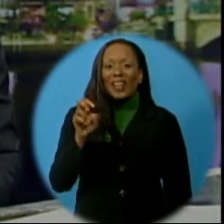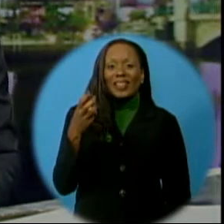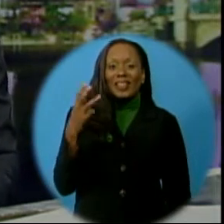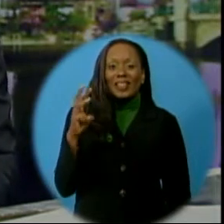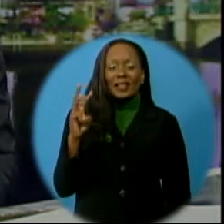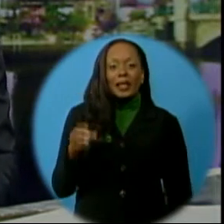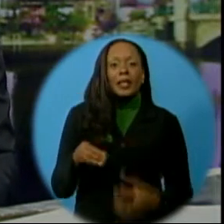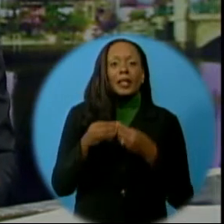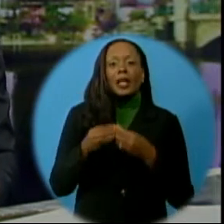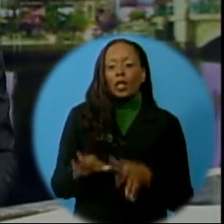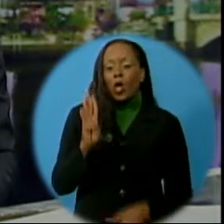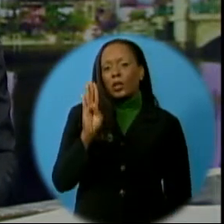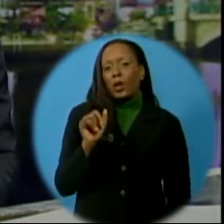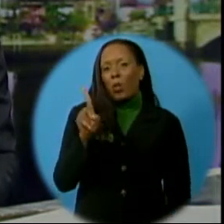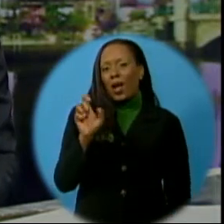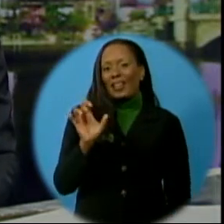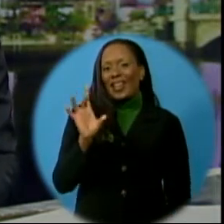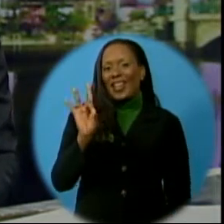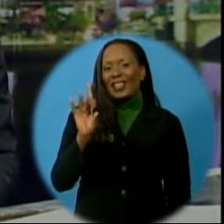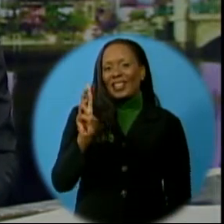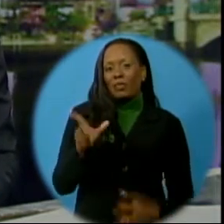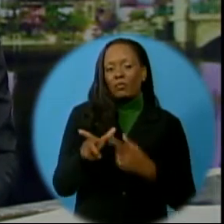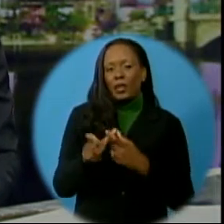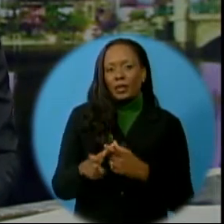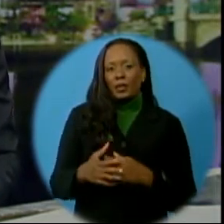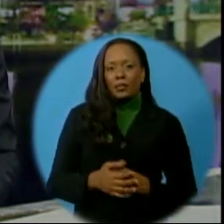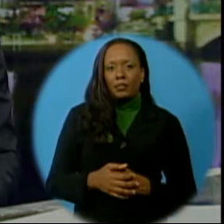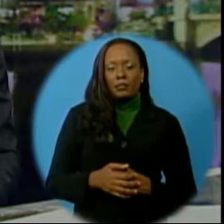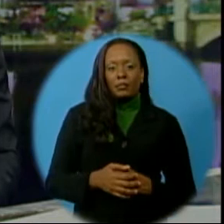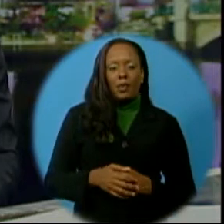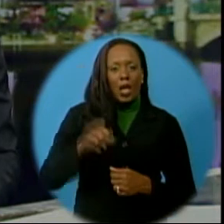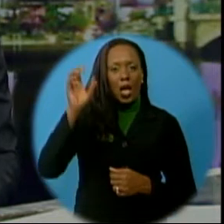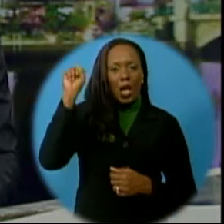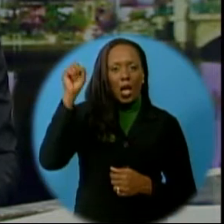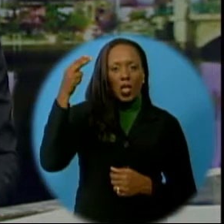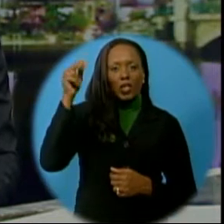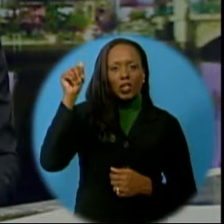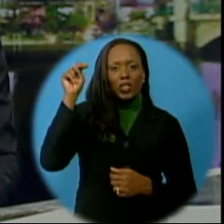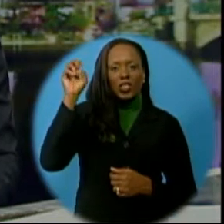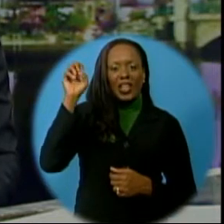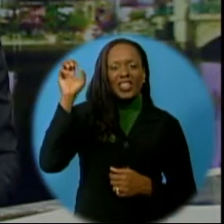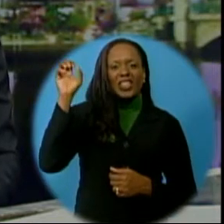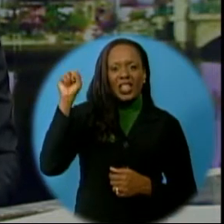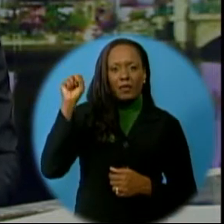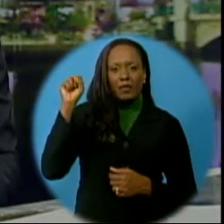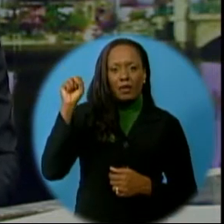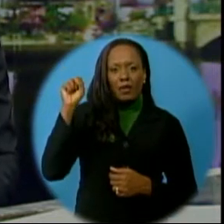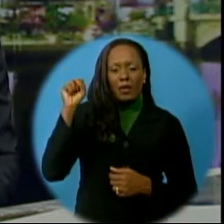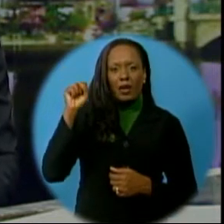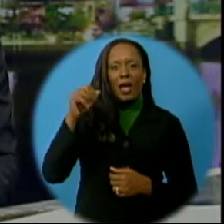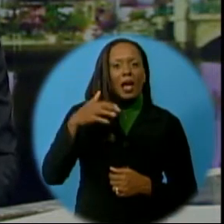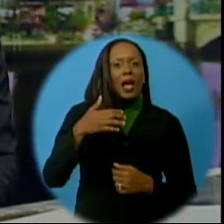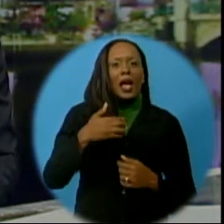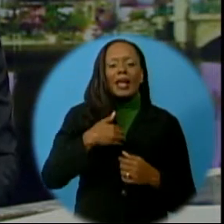to lose by 186 runs. However, Shane Shillingford's 53 from 29 deliveries was the